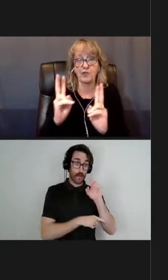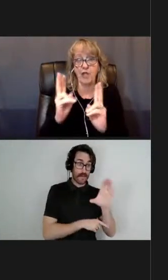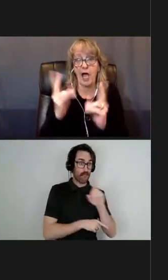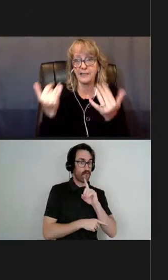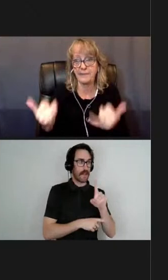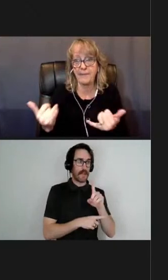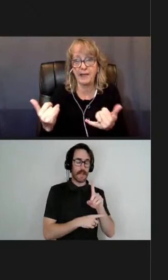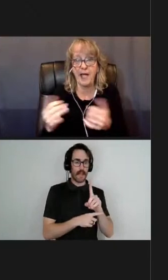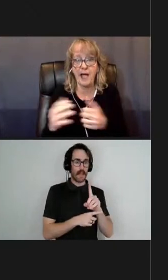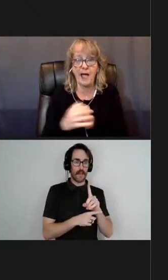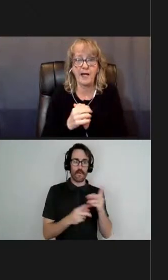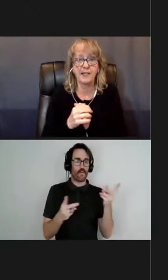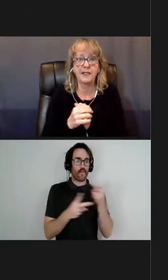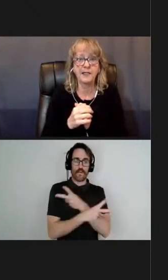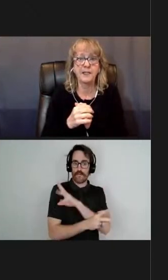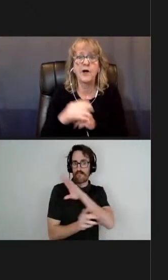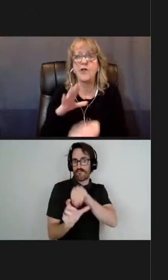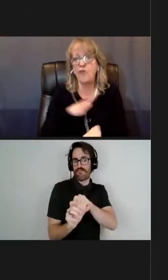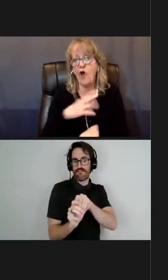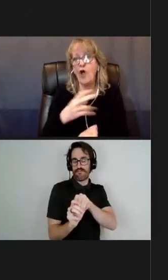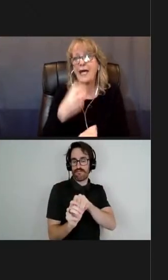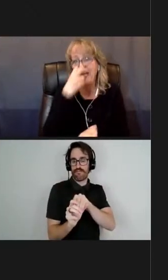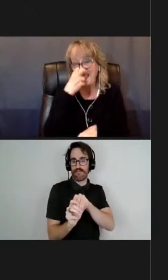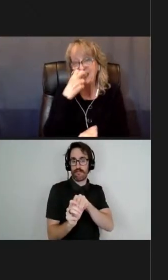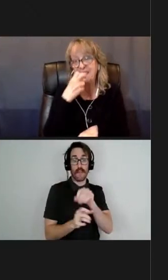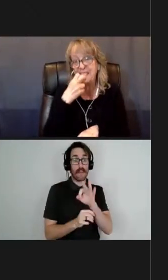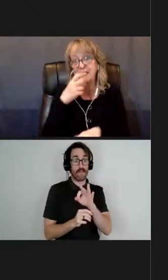resurgence that with VOCs, given the opportunity,